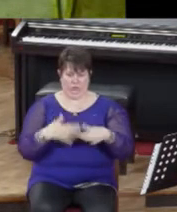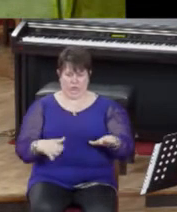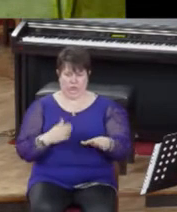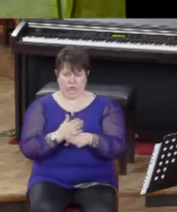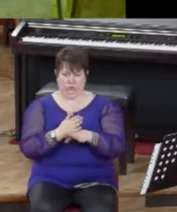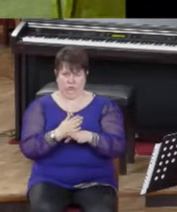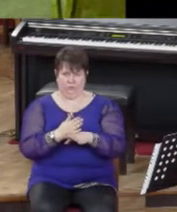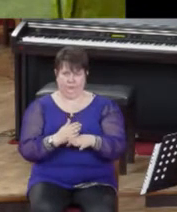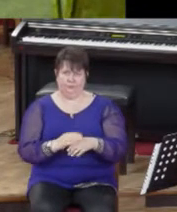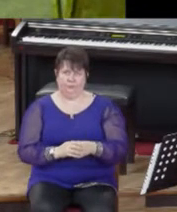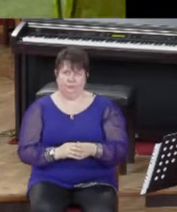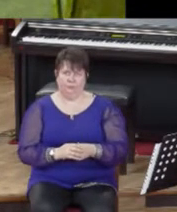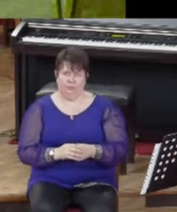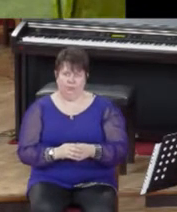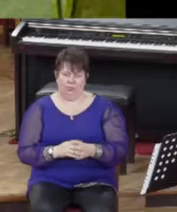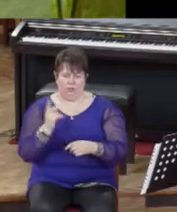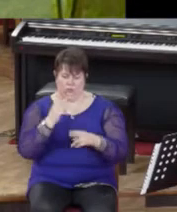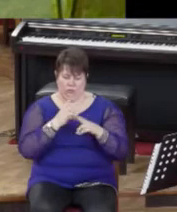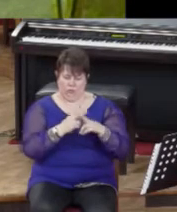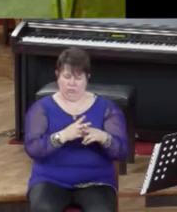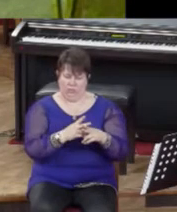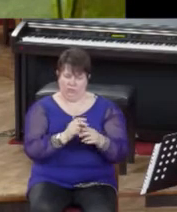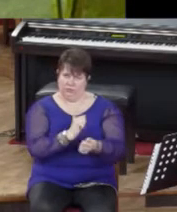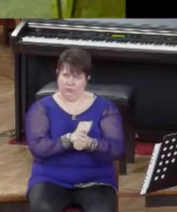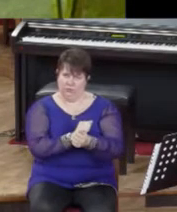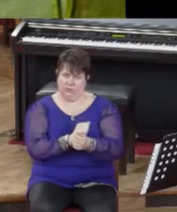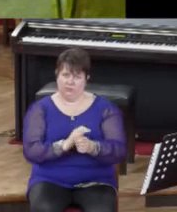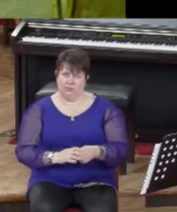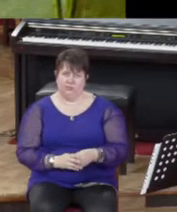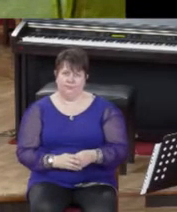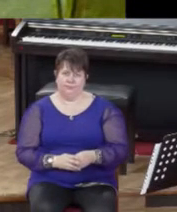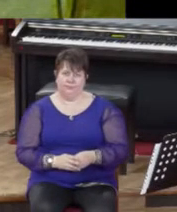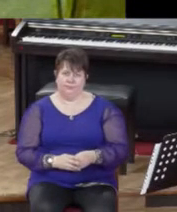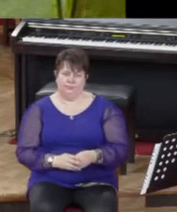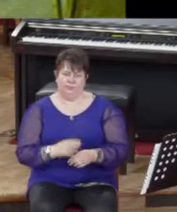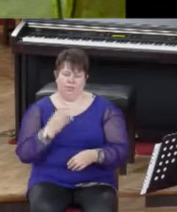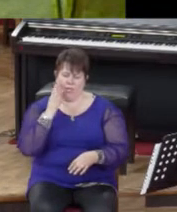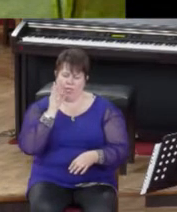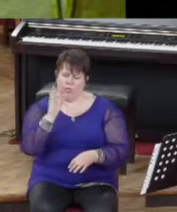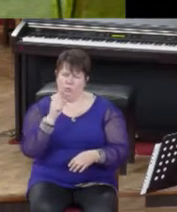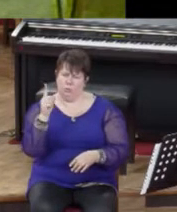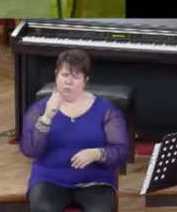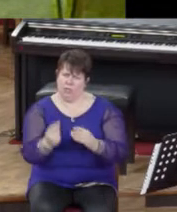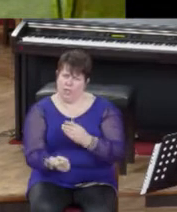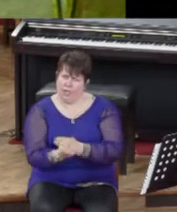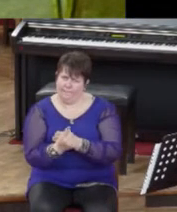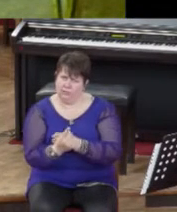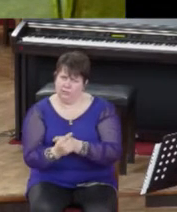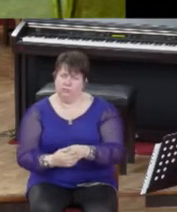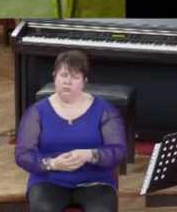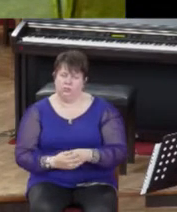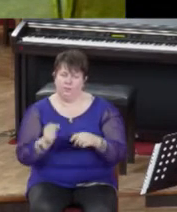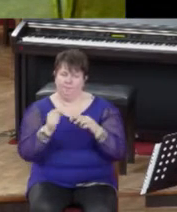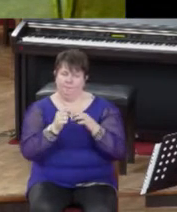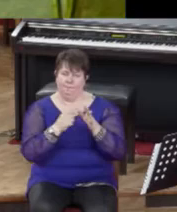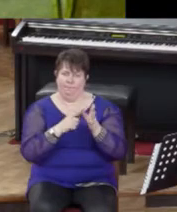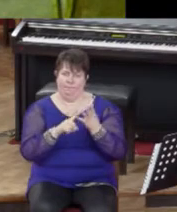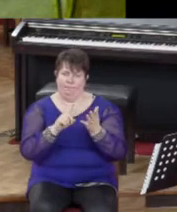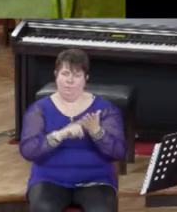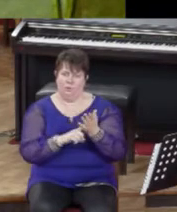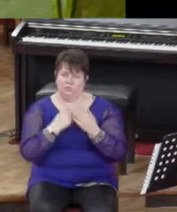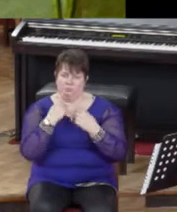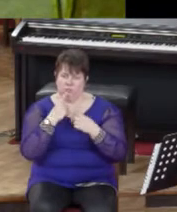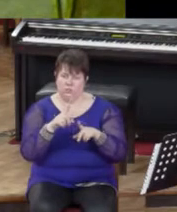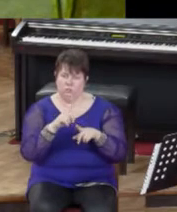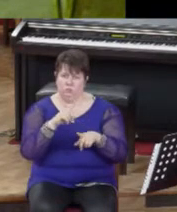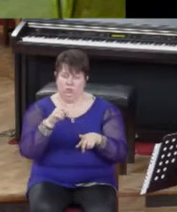job because he's not looked after the prisoners. And he asks about what has happened, and Paul says that